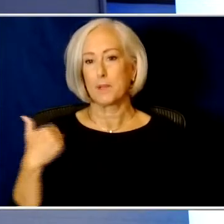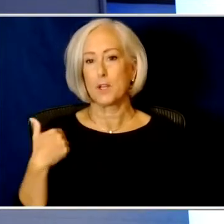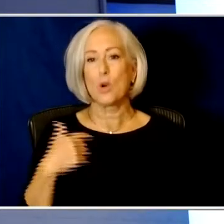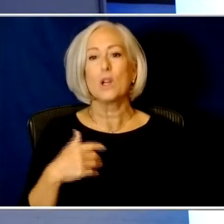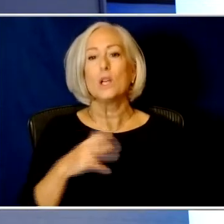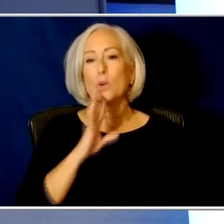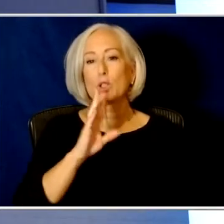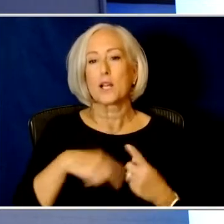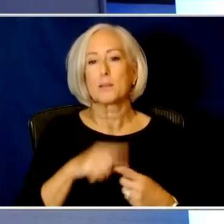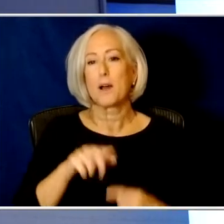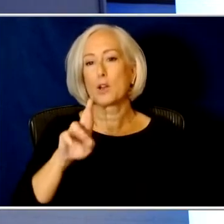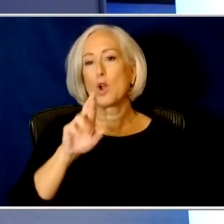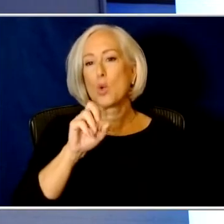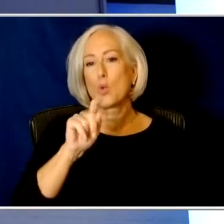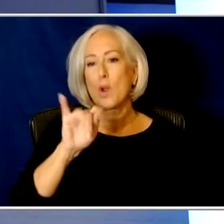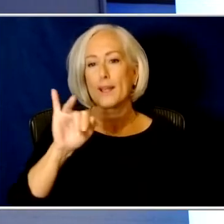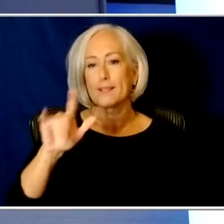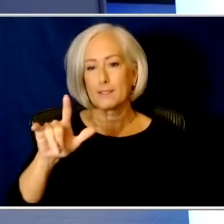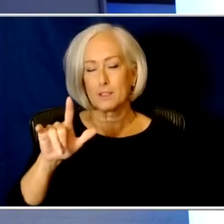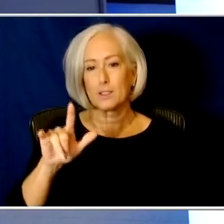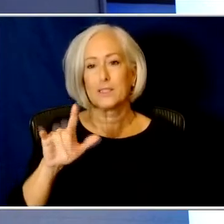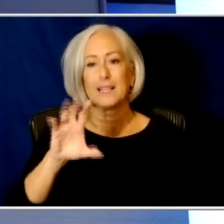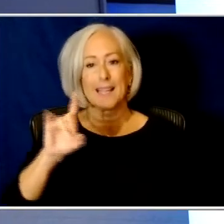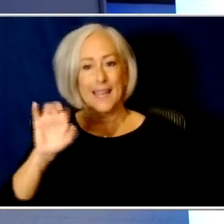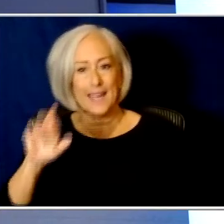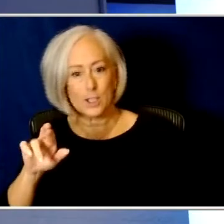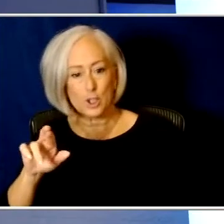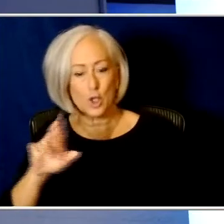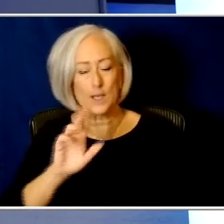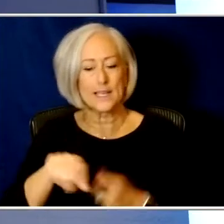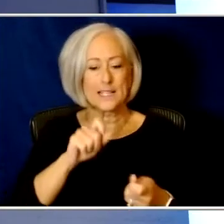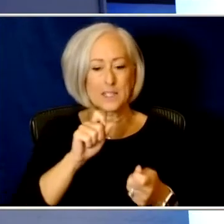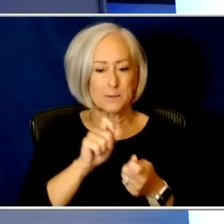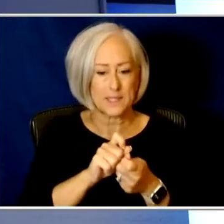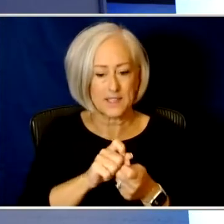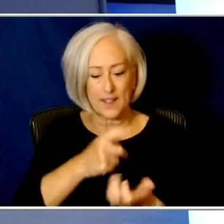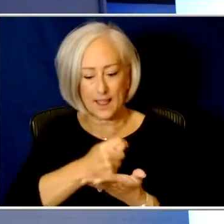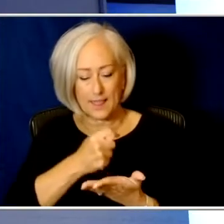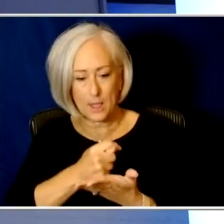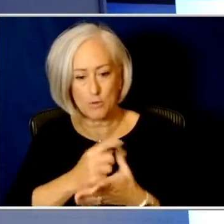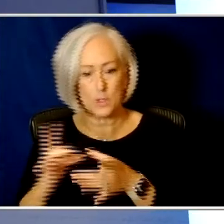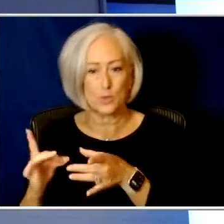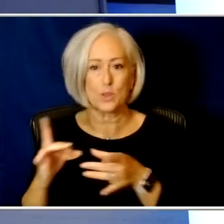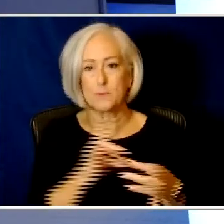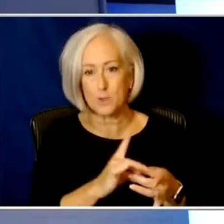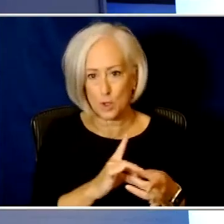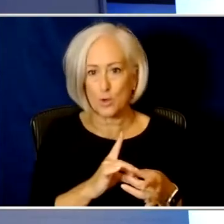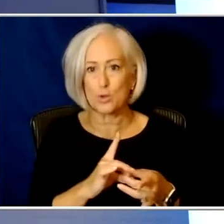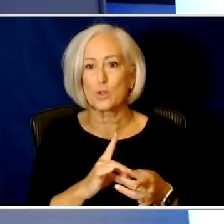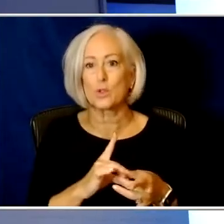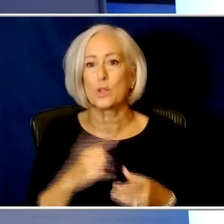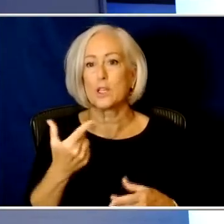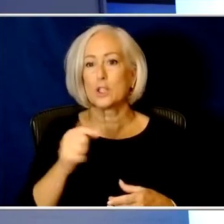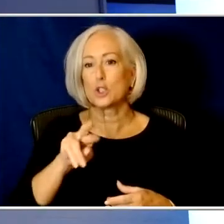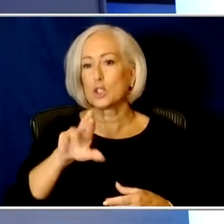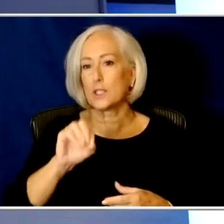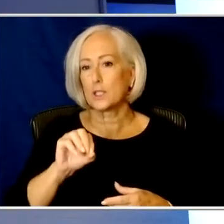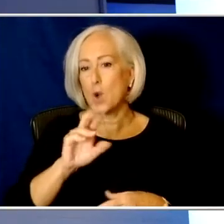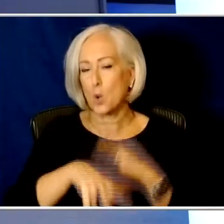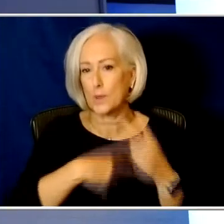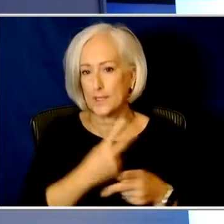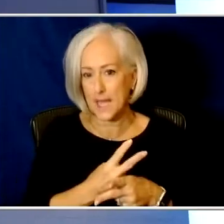how important it has been. And then I think most of the patients I've seen who have had 2 or 3 episodes of COVID, it does tend to be